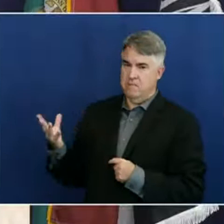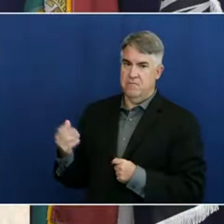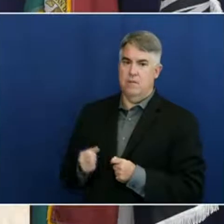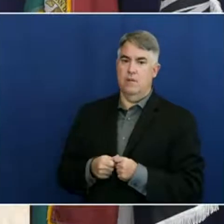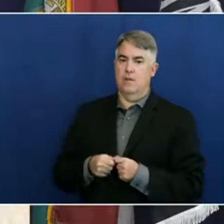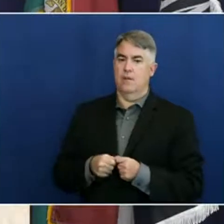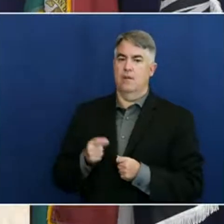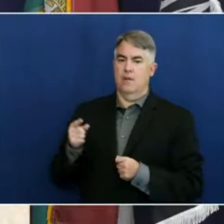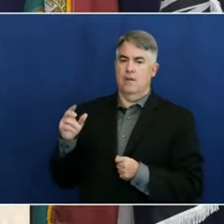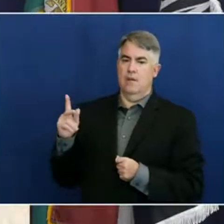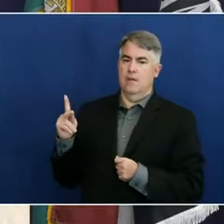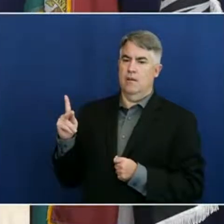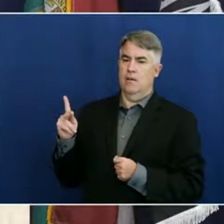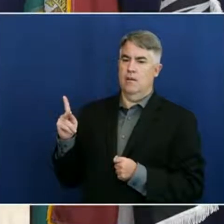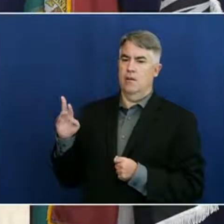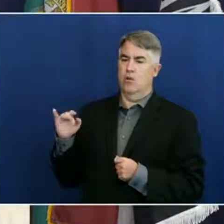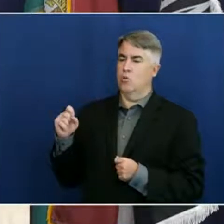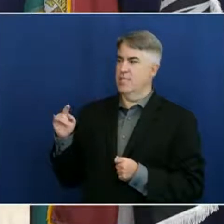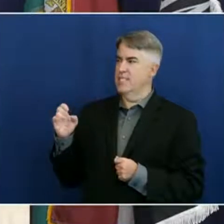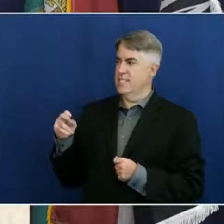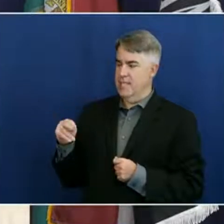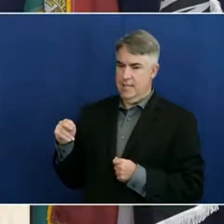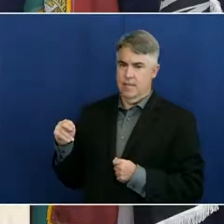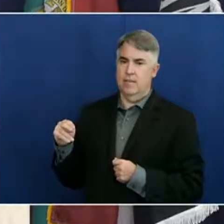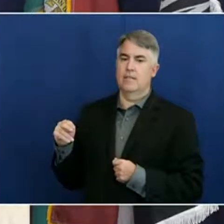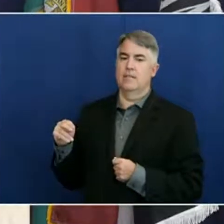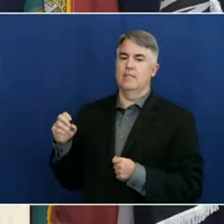Kristen Takeda with the San Diego Union Tribune.